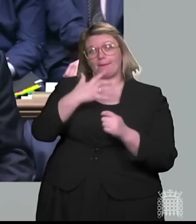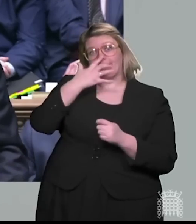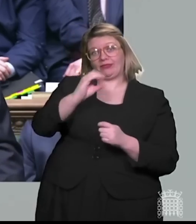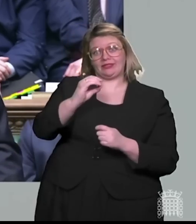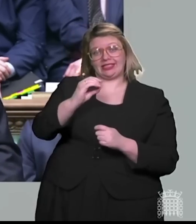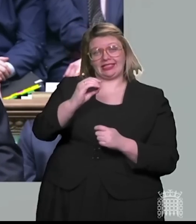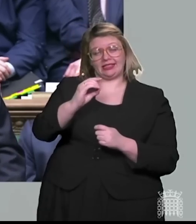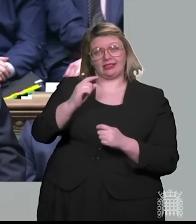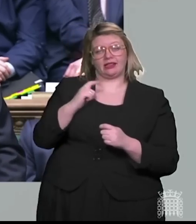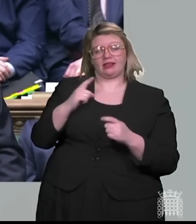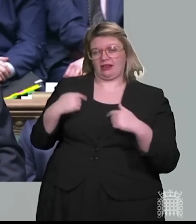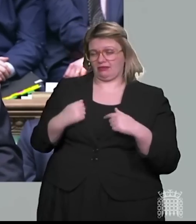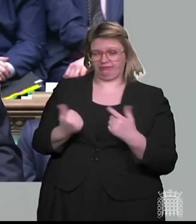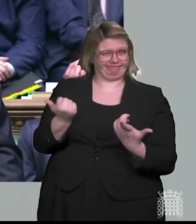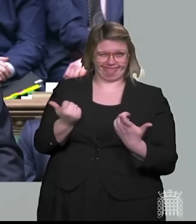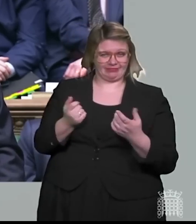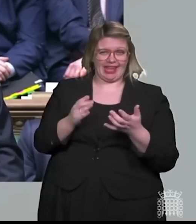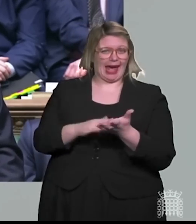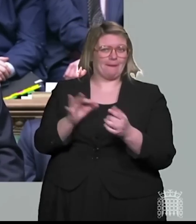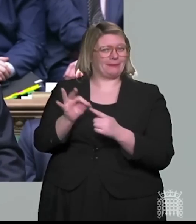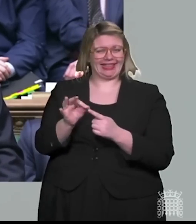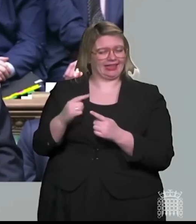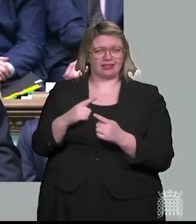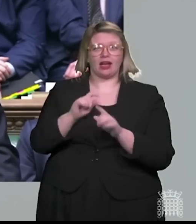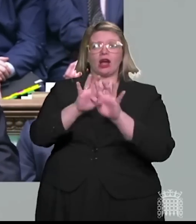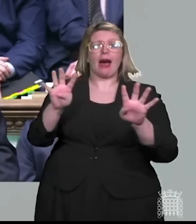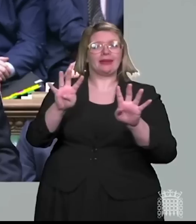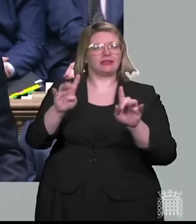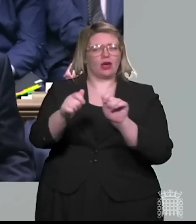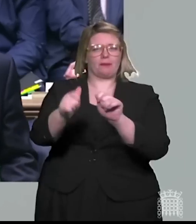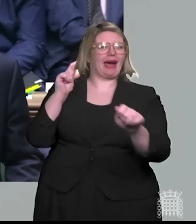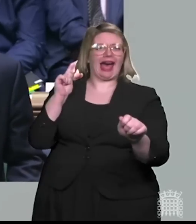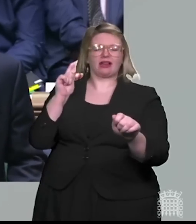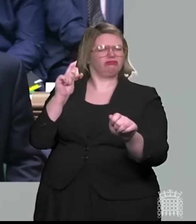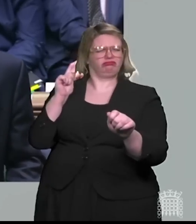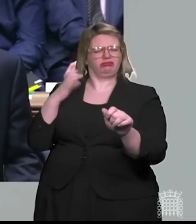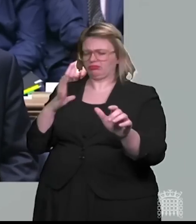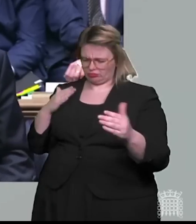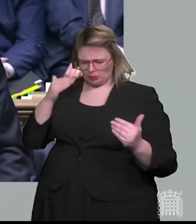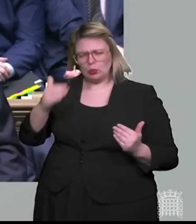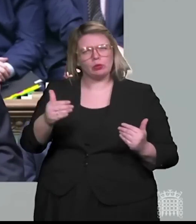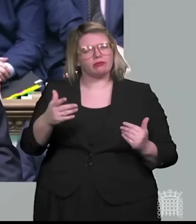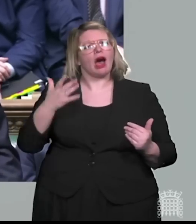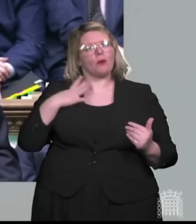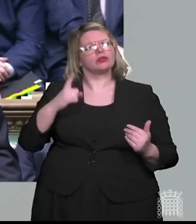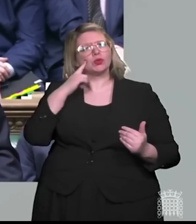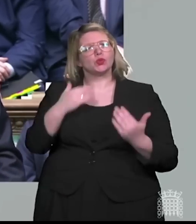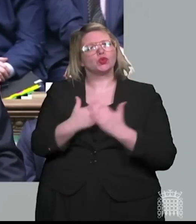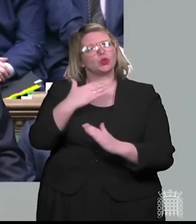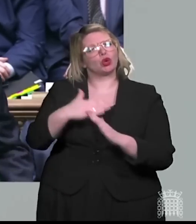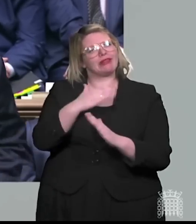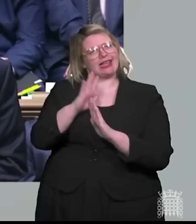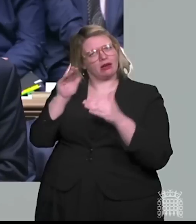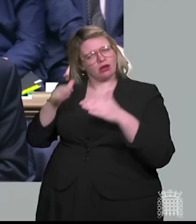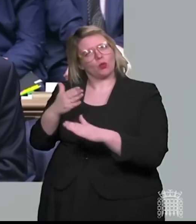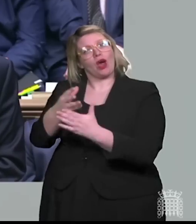was relegated to the backbenches and planned for a quiet life, but instead I decided to set an example by embarking on a new career in